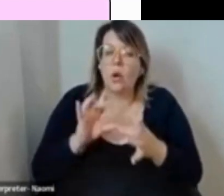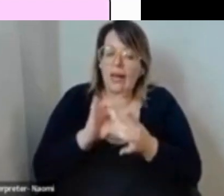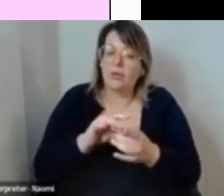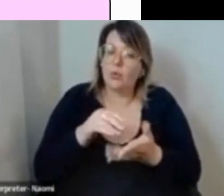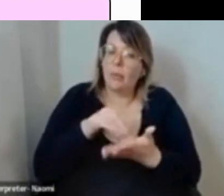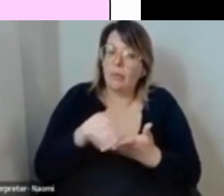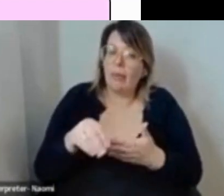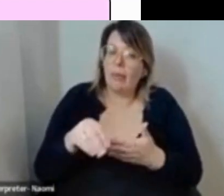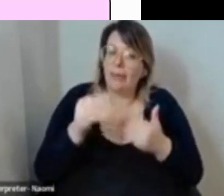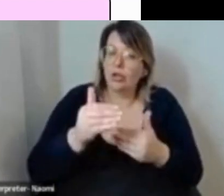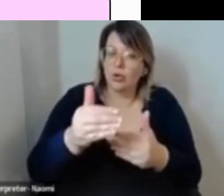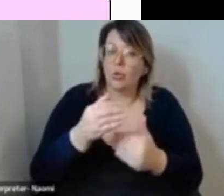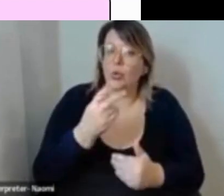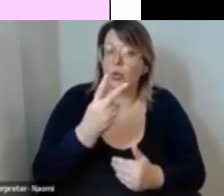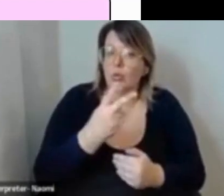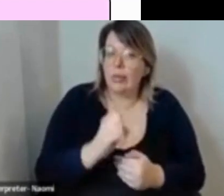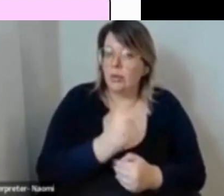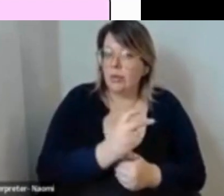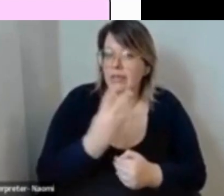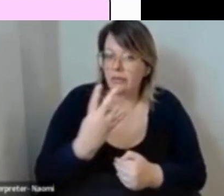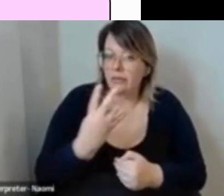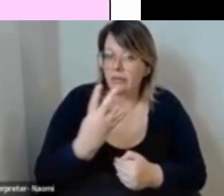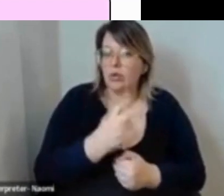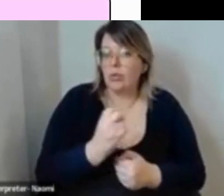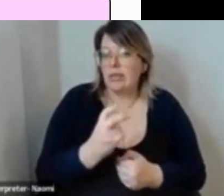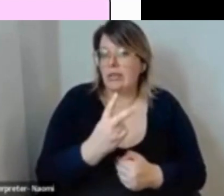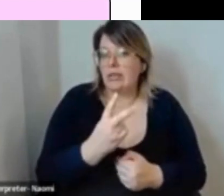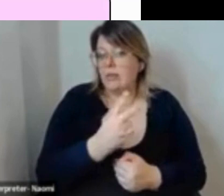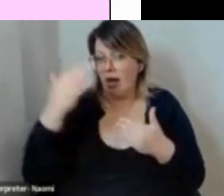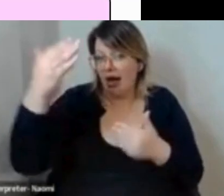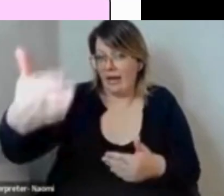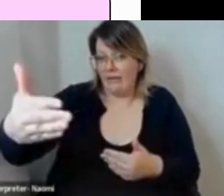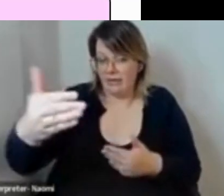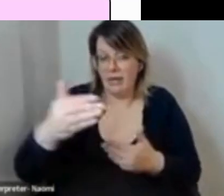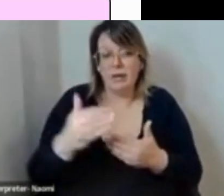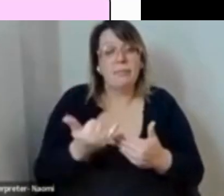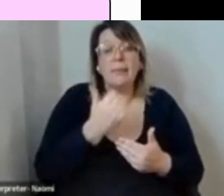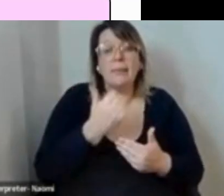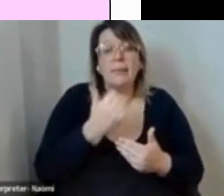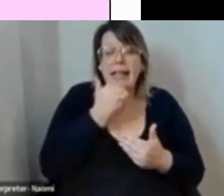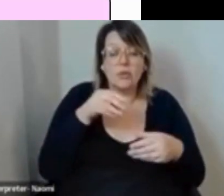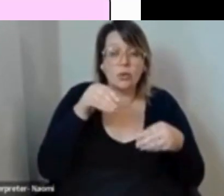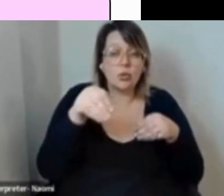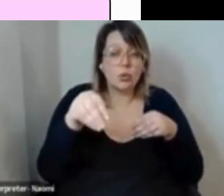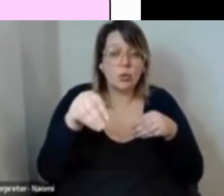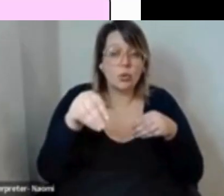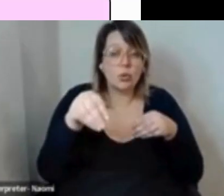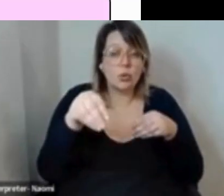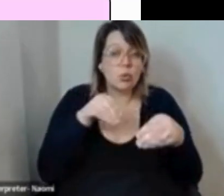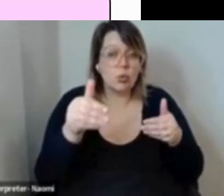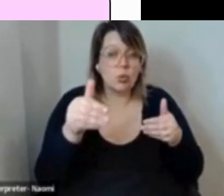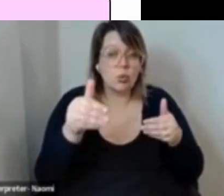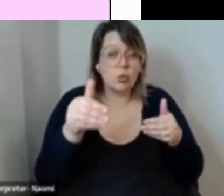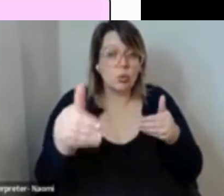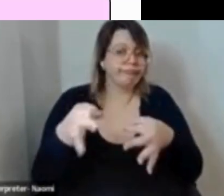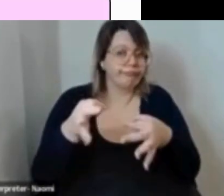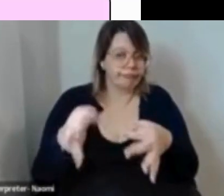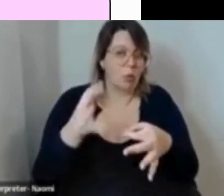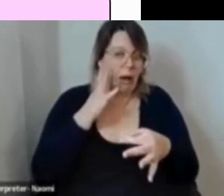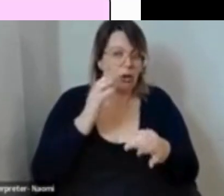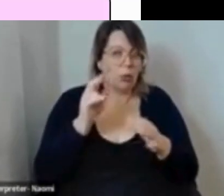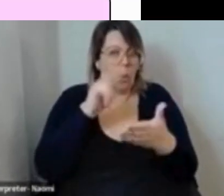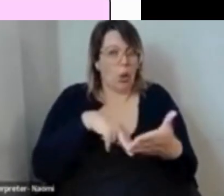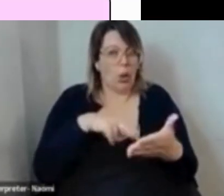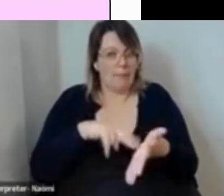schedule and additional conditions. So you may also wish to shift some dates within your plans once you've looked at those. We are